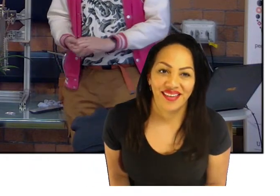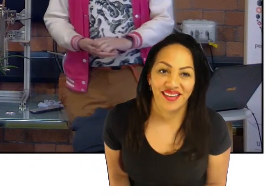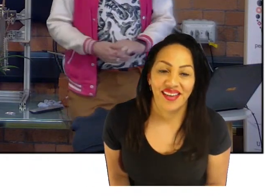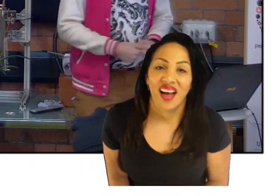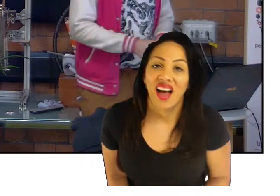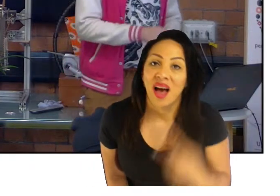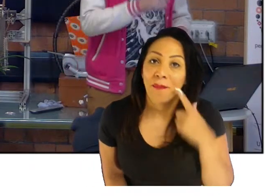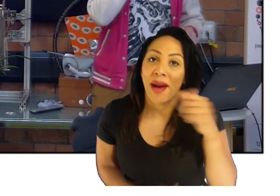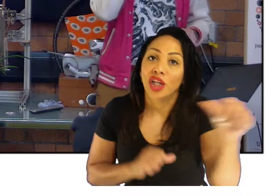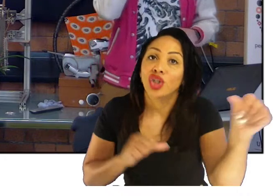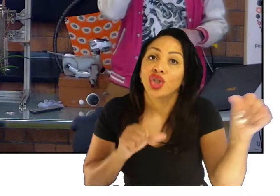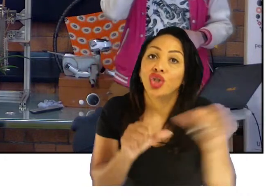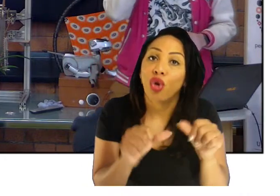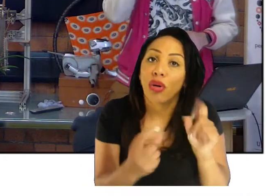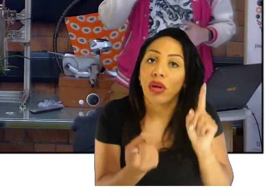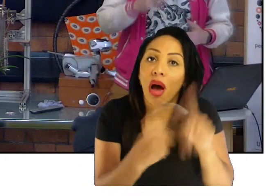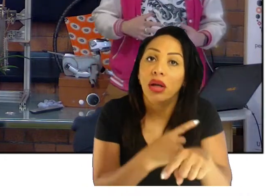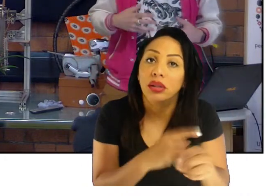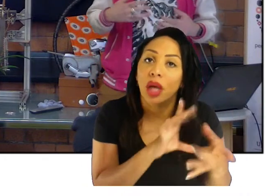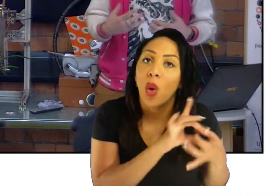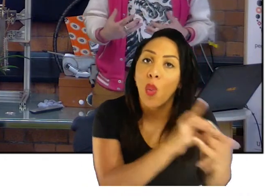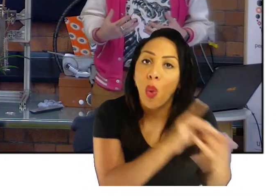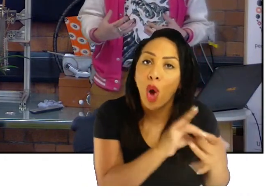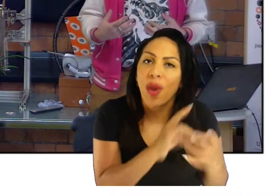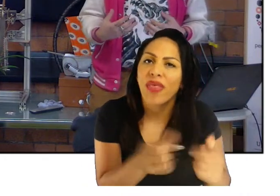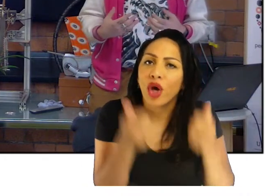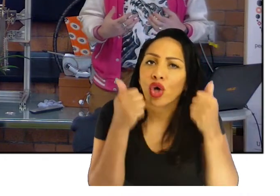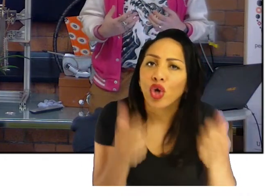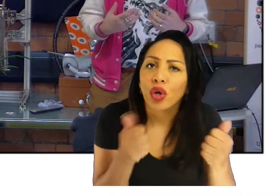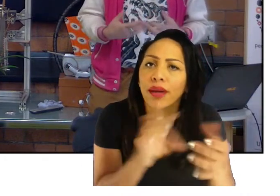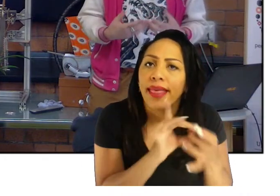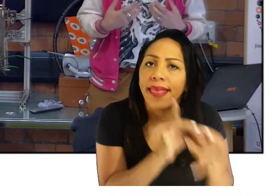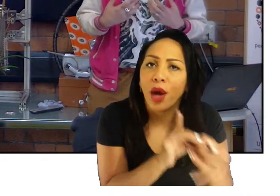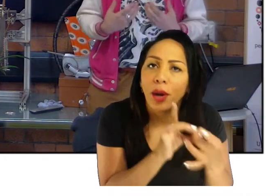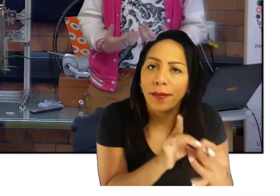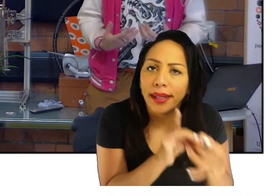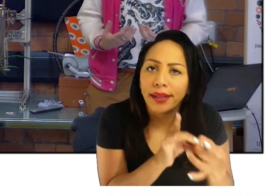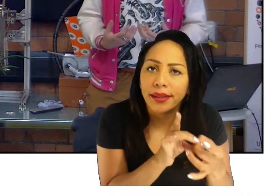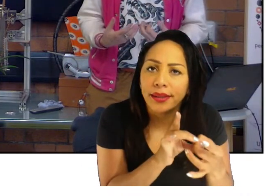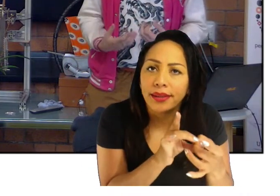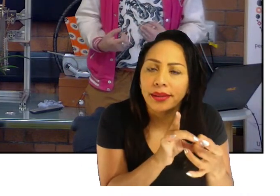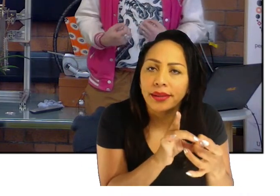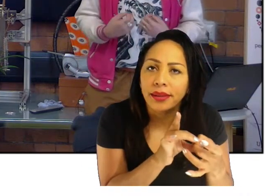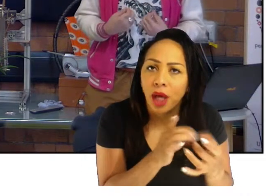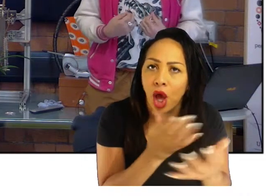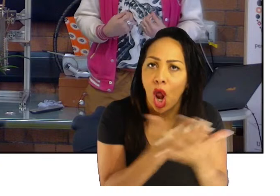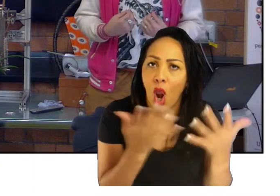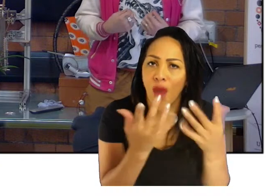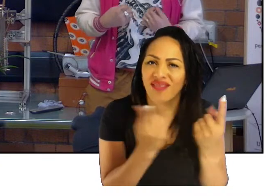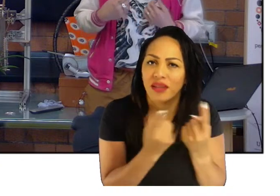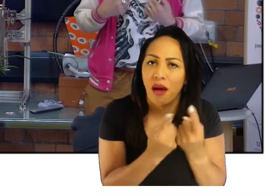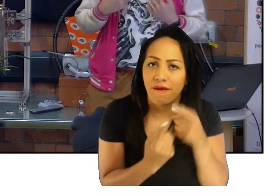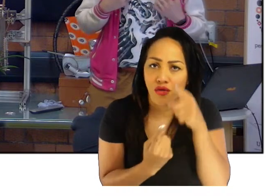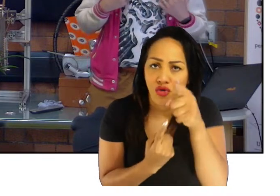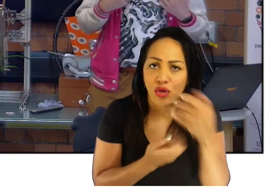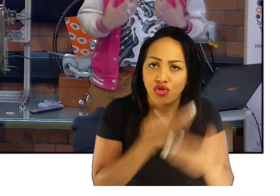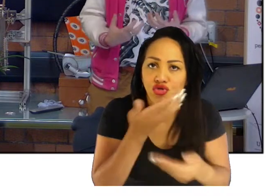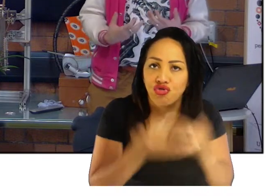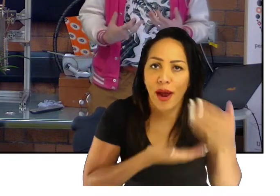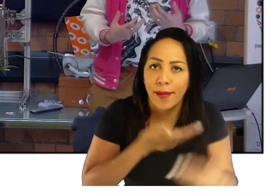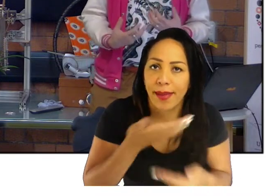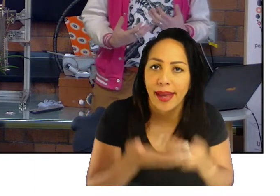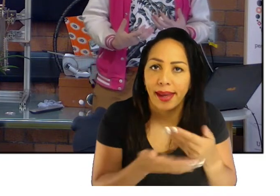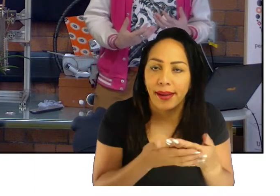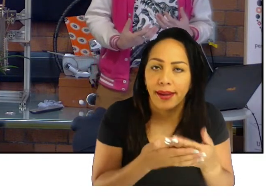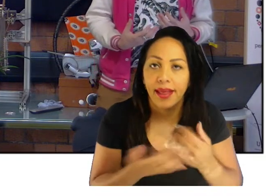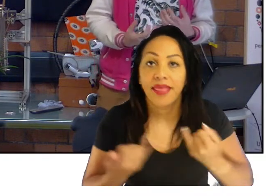therapist, because a lot of what you are describing, a lot of the